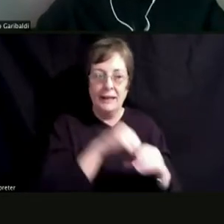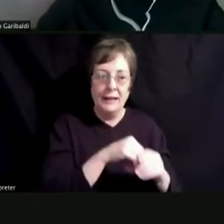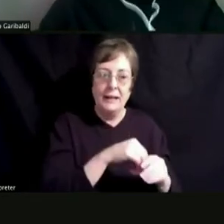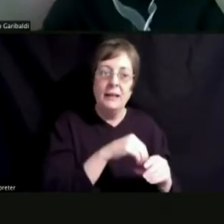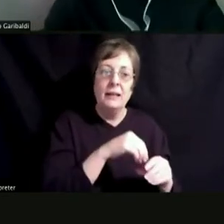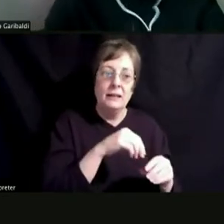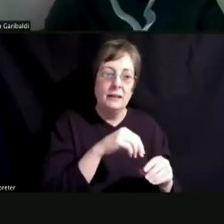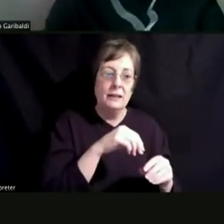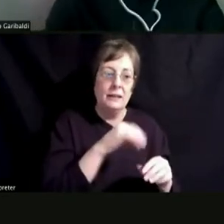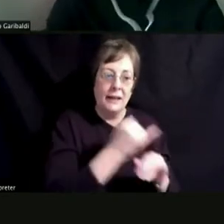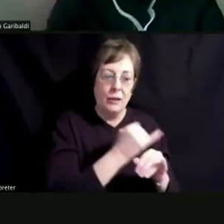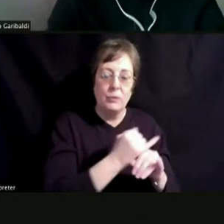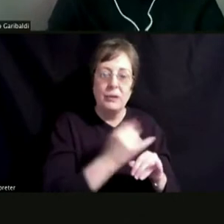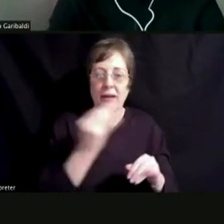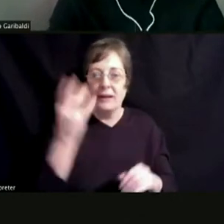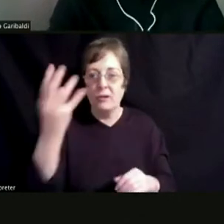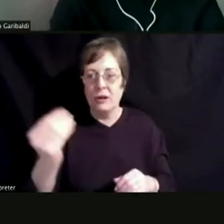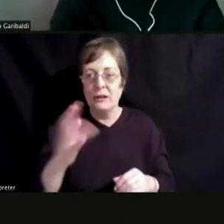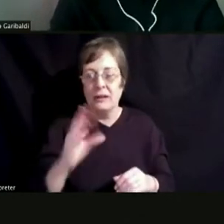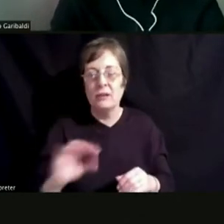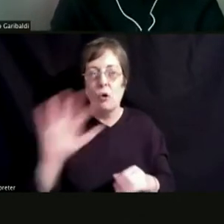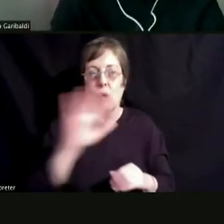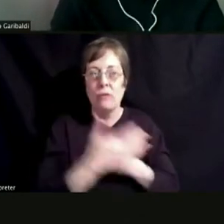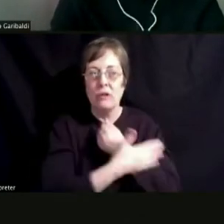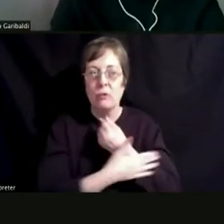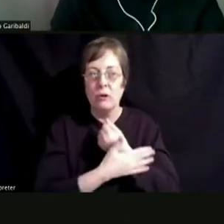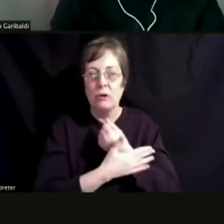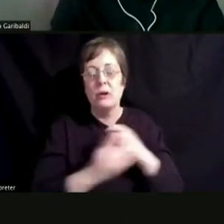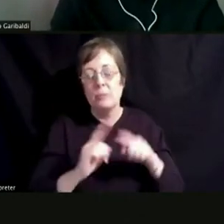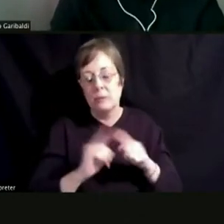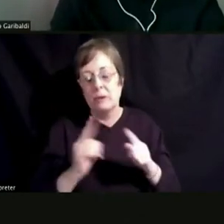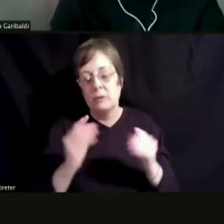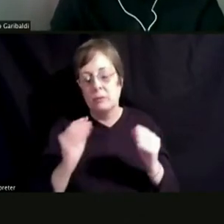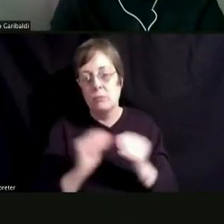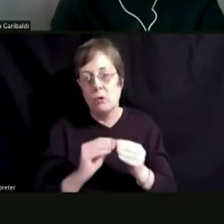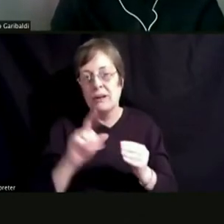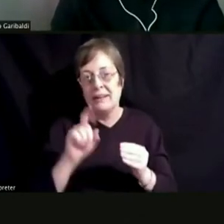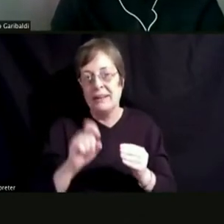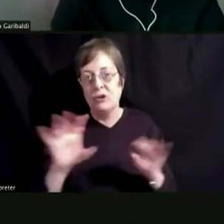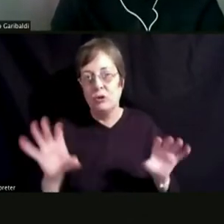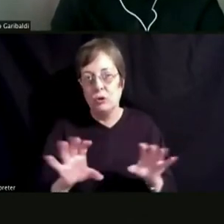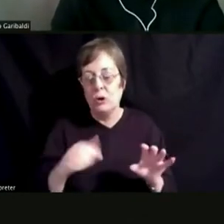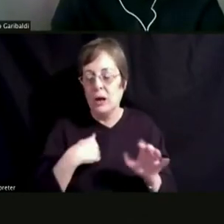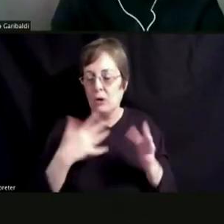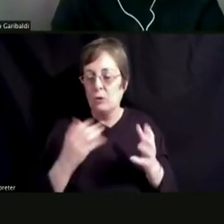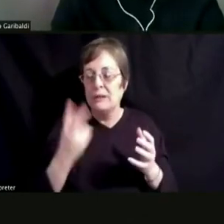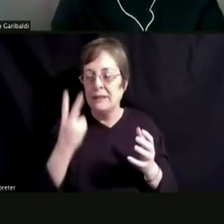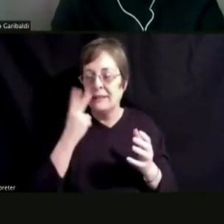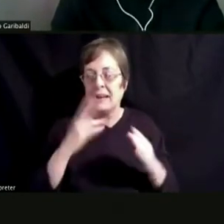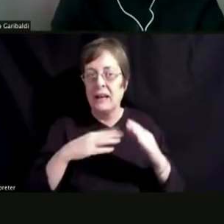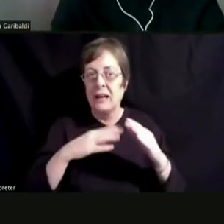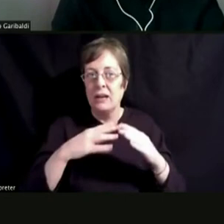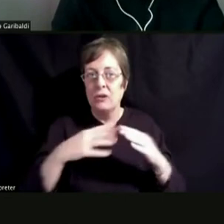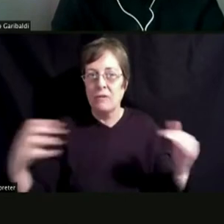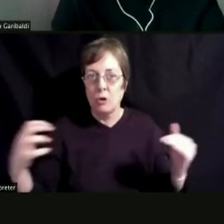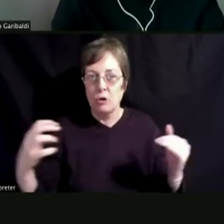country, but there is so much more to do. And so I would like to see that diverse workforce.